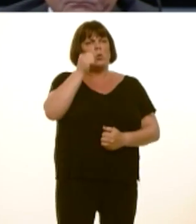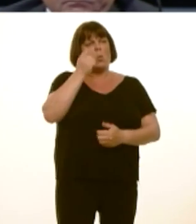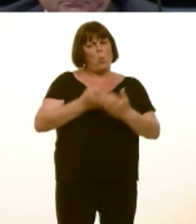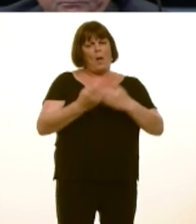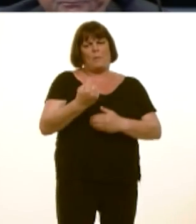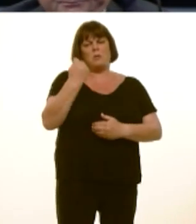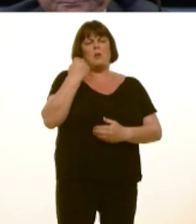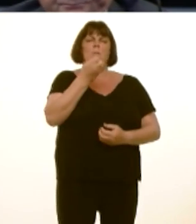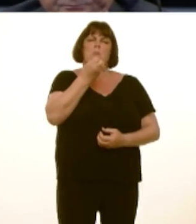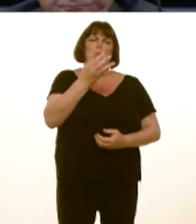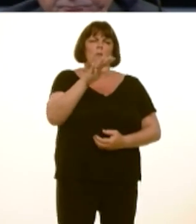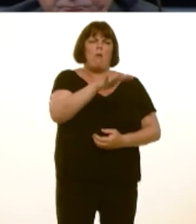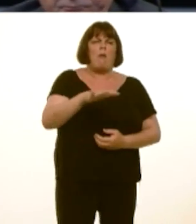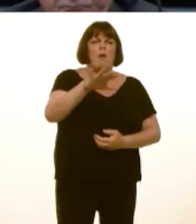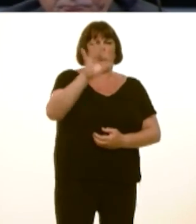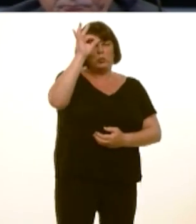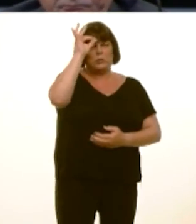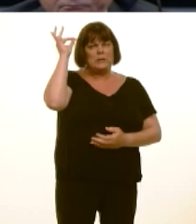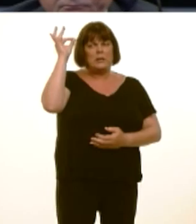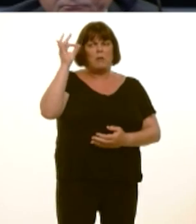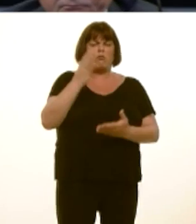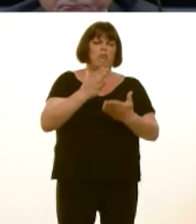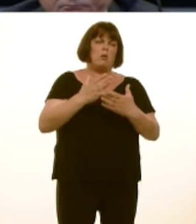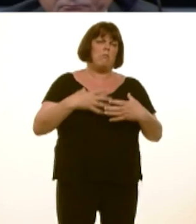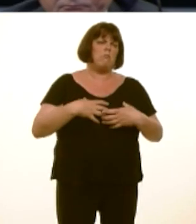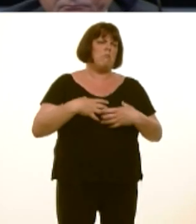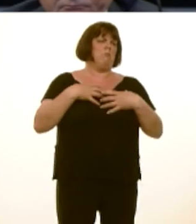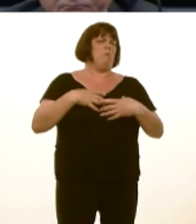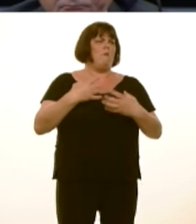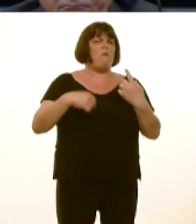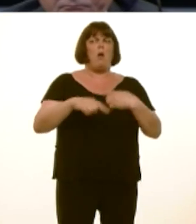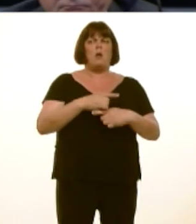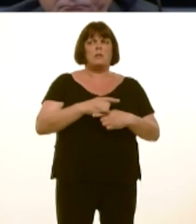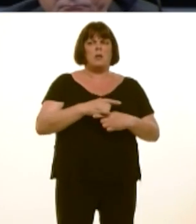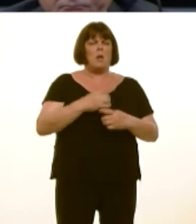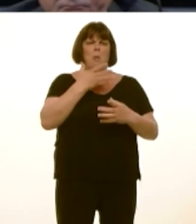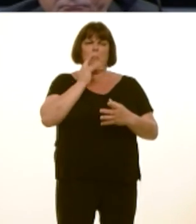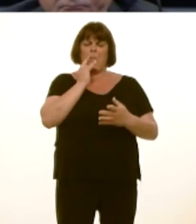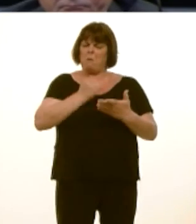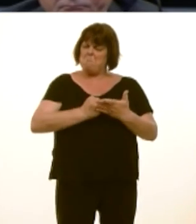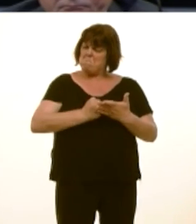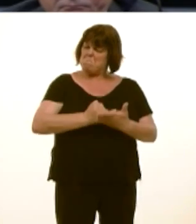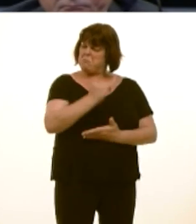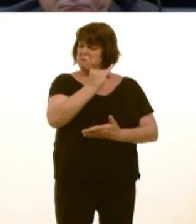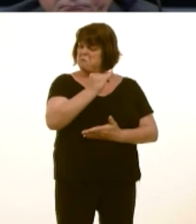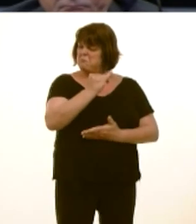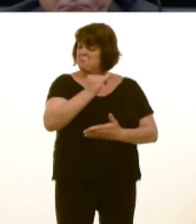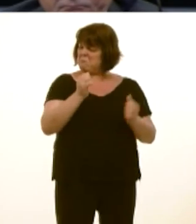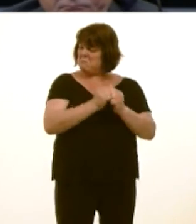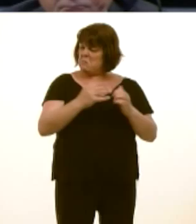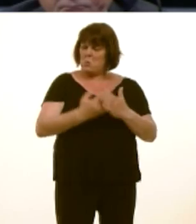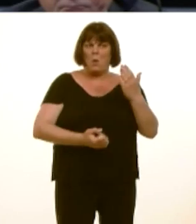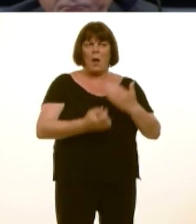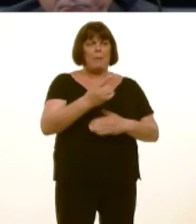the beautiful country of Tunisia are truly shocking to all of us and an affront to all right-thinking people of all